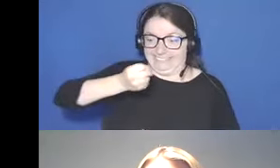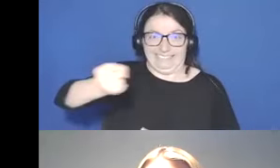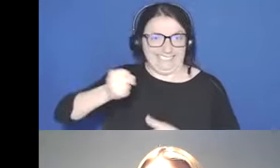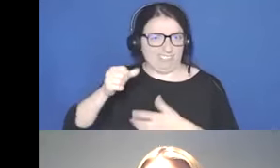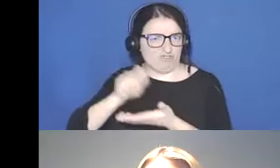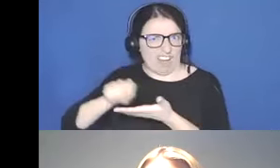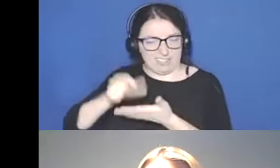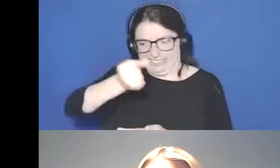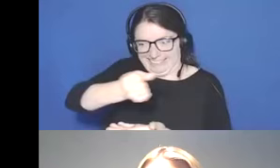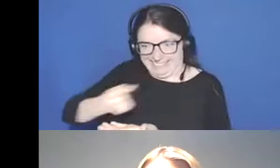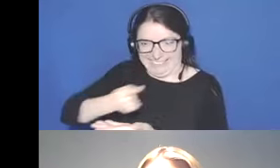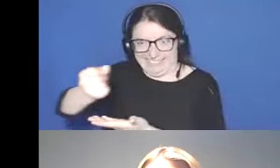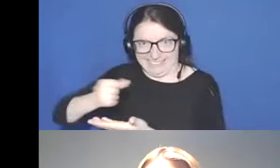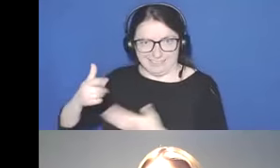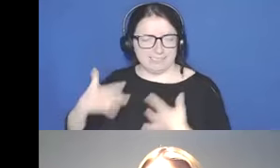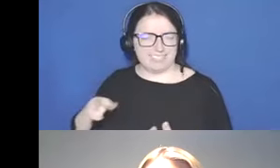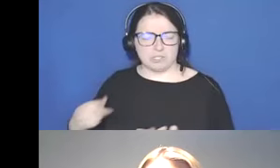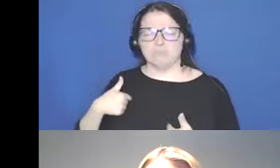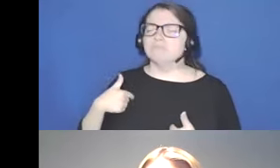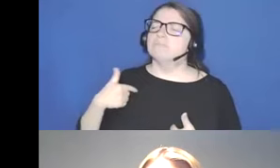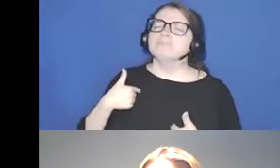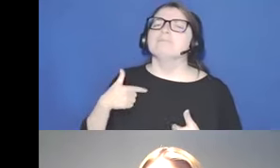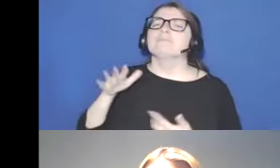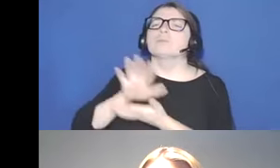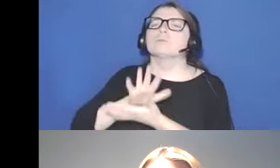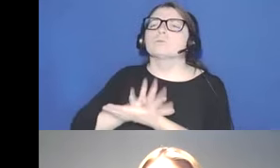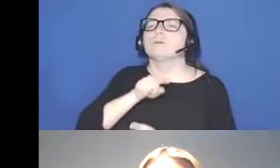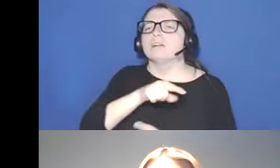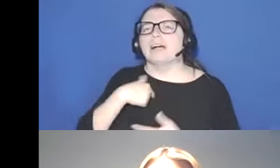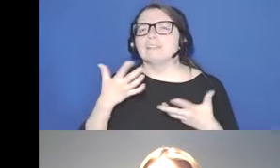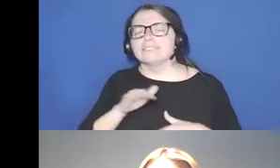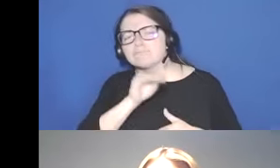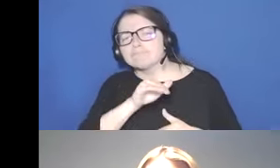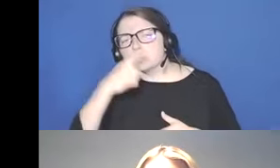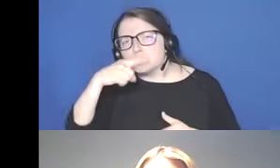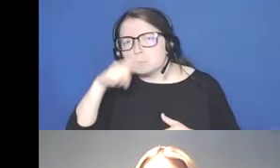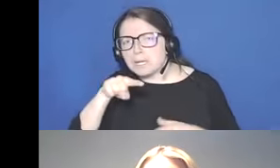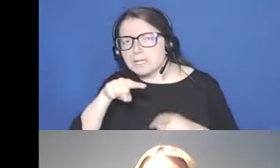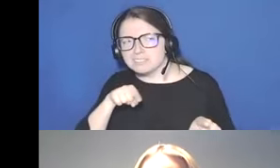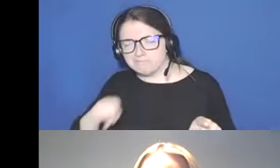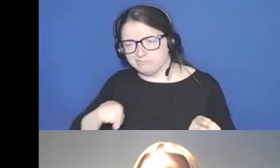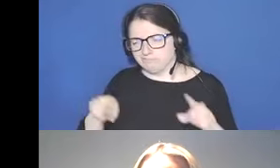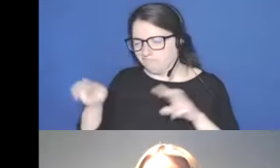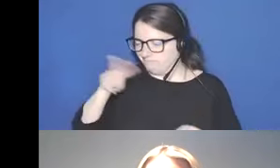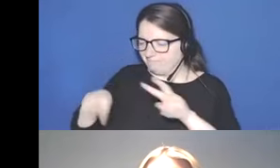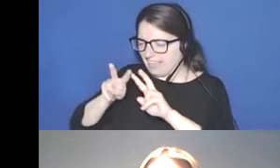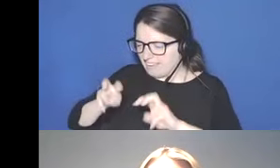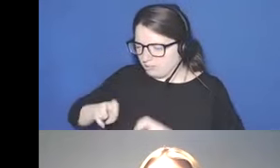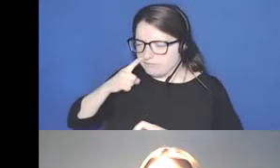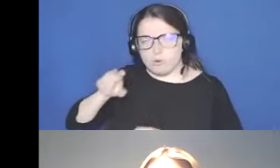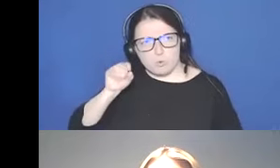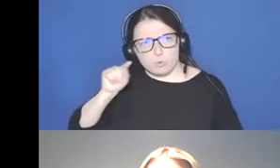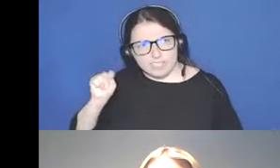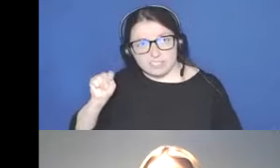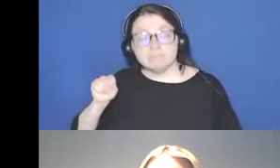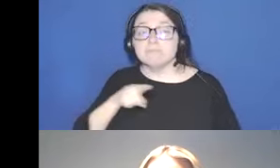the therapist in school, I say, is there any way that he can be evaluated for occupational therapy? And did evaluation, and now he